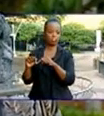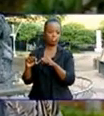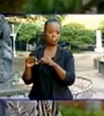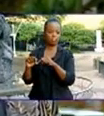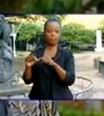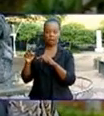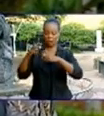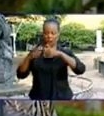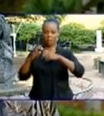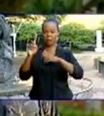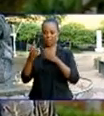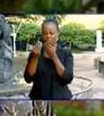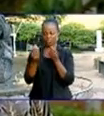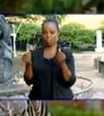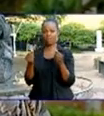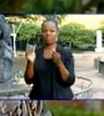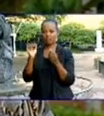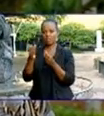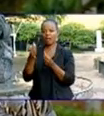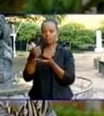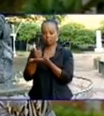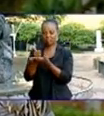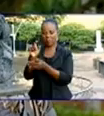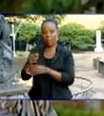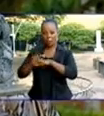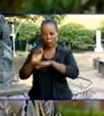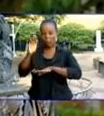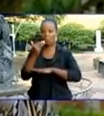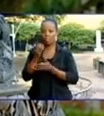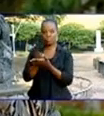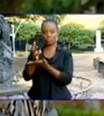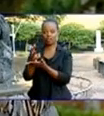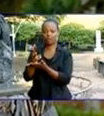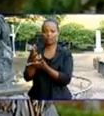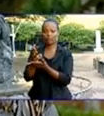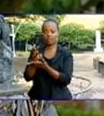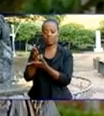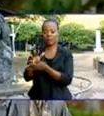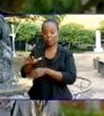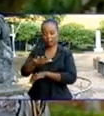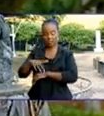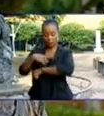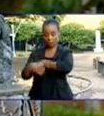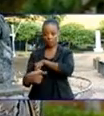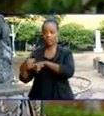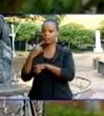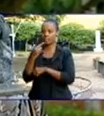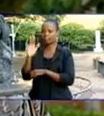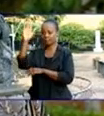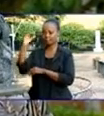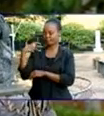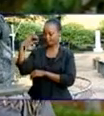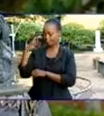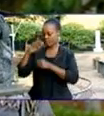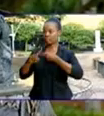are issues that need to be dealt with, and there is assistance that is needed for social workers. And it's a platform for you to stand up and say, Minister, this is what